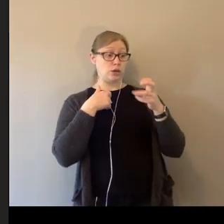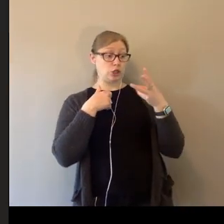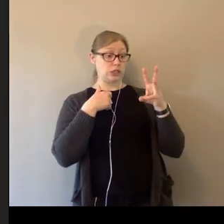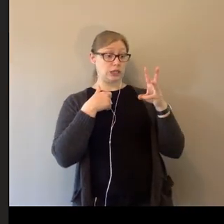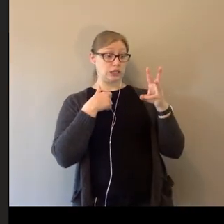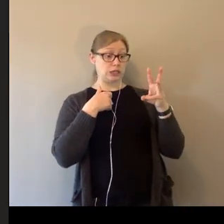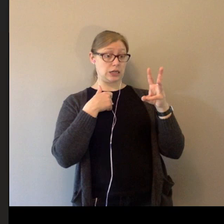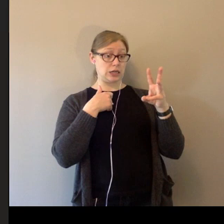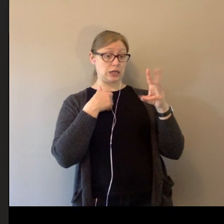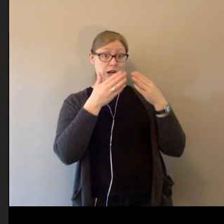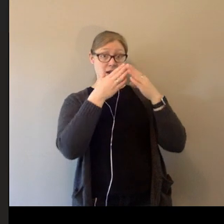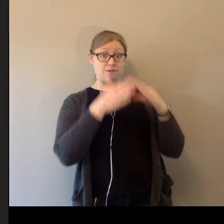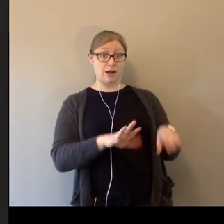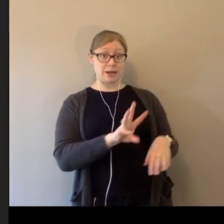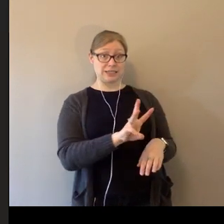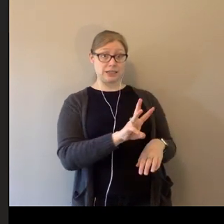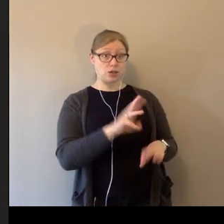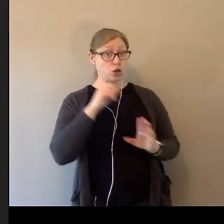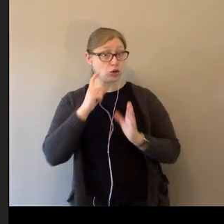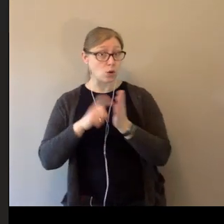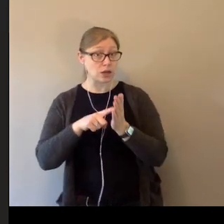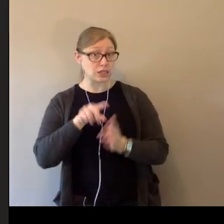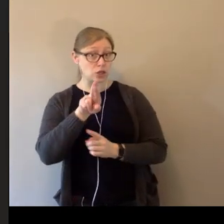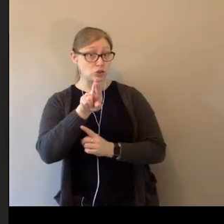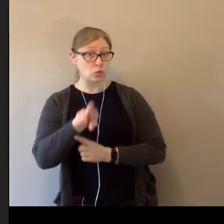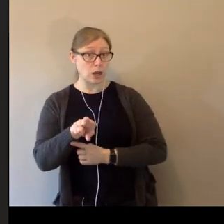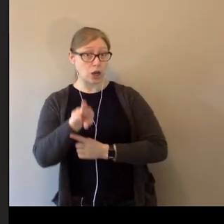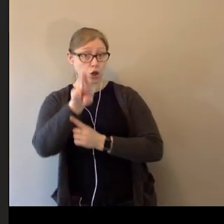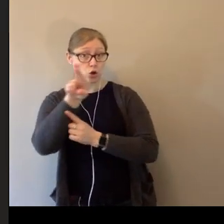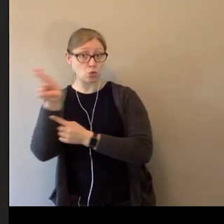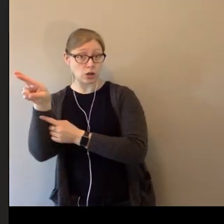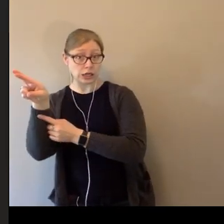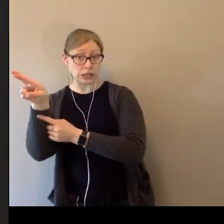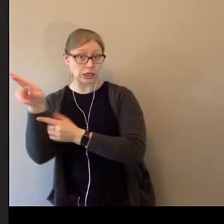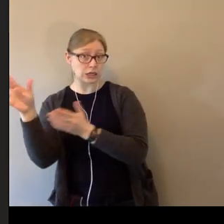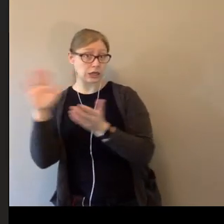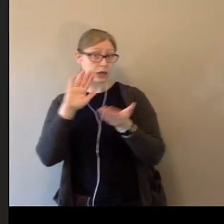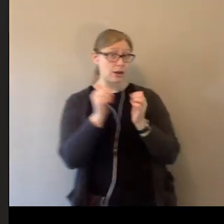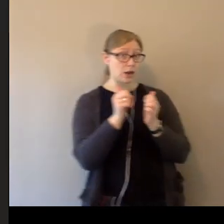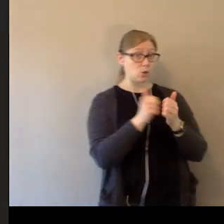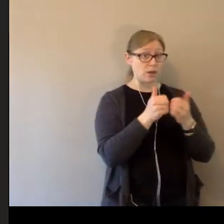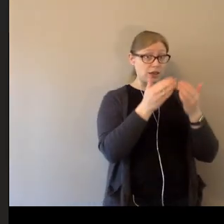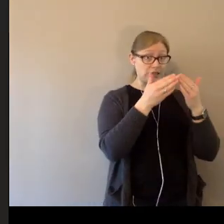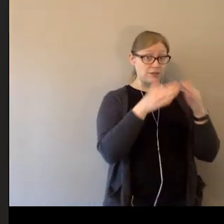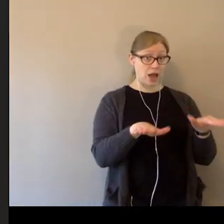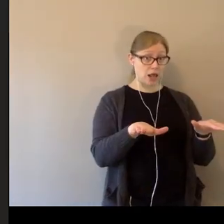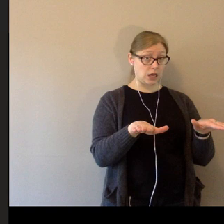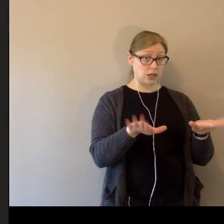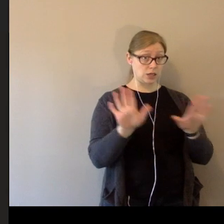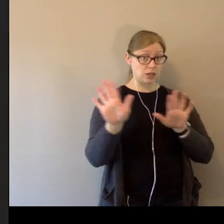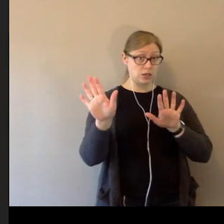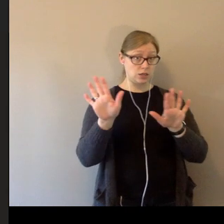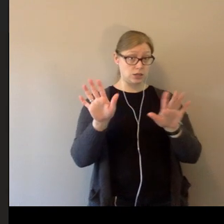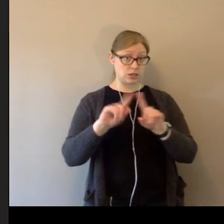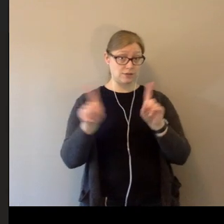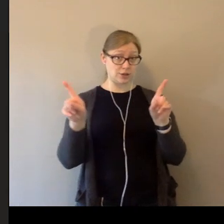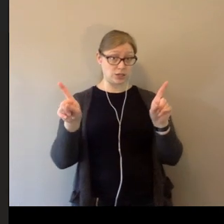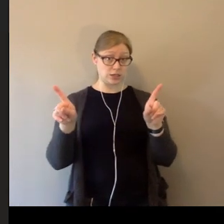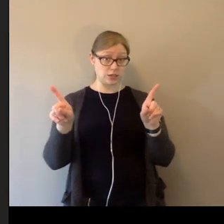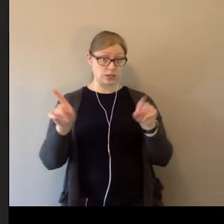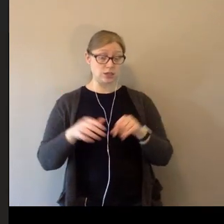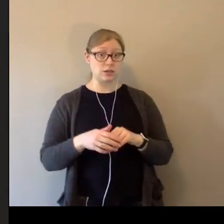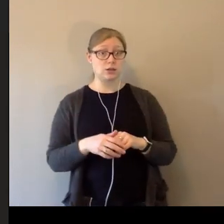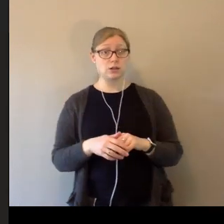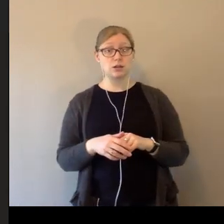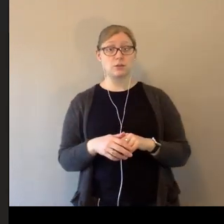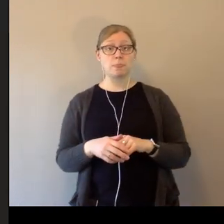in the signs. This is my square root. This is I'm dividing here. So I'm going to have 6 into 21. That's 3 times,